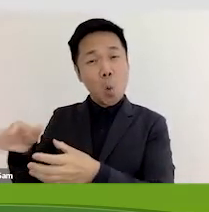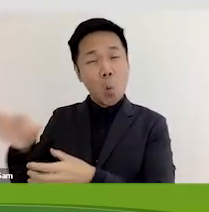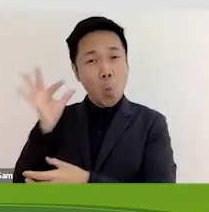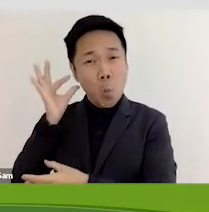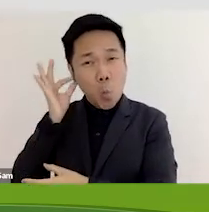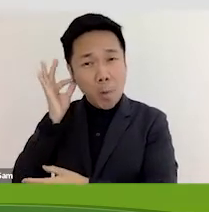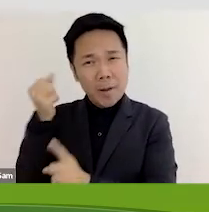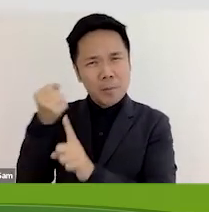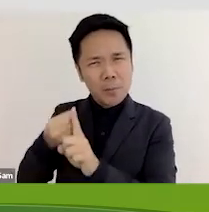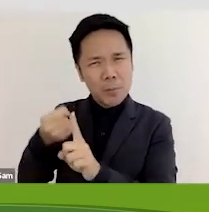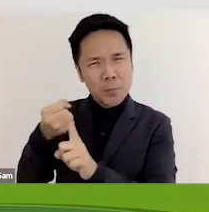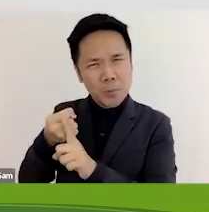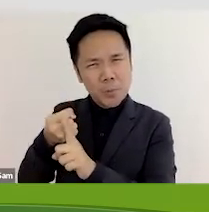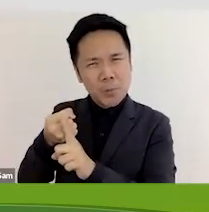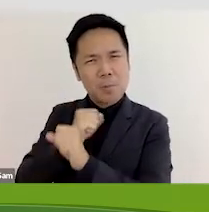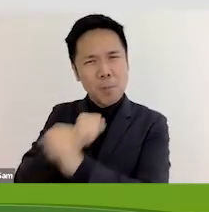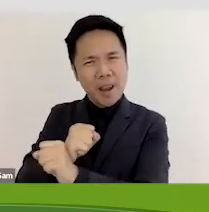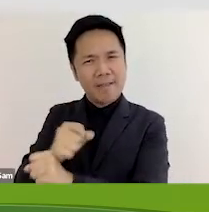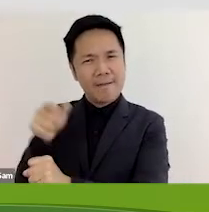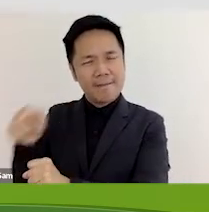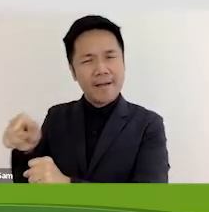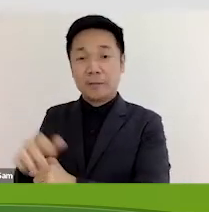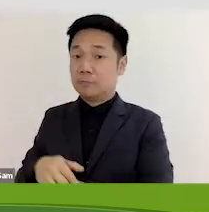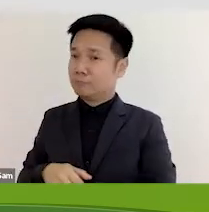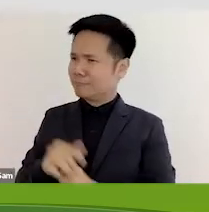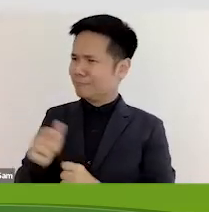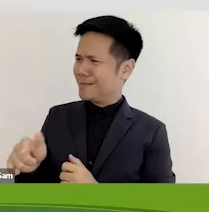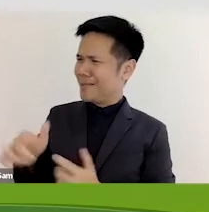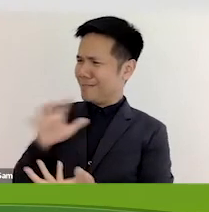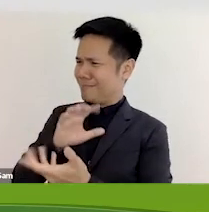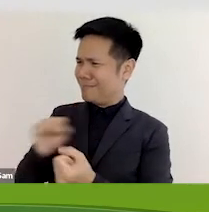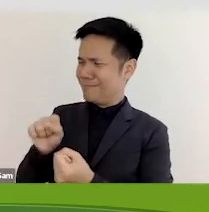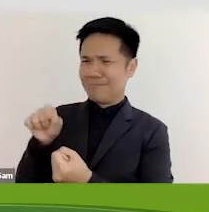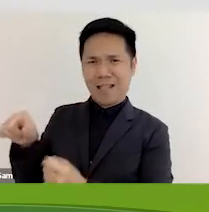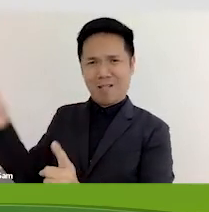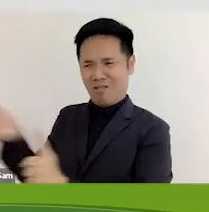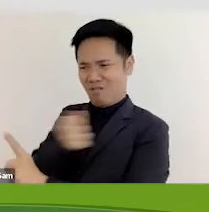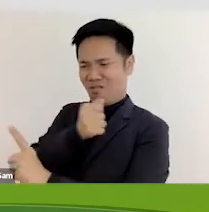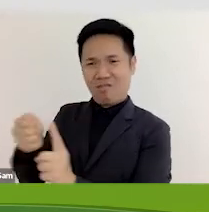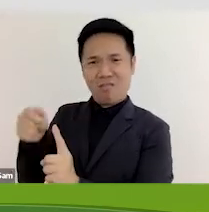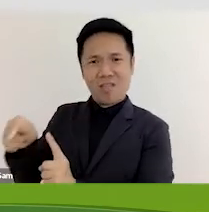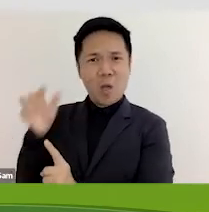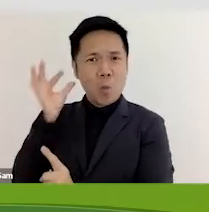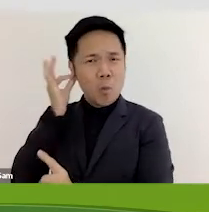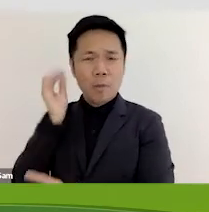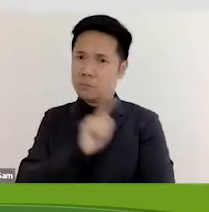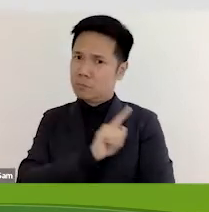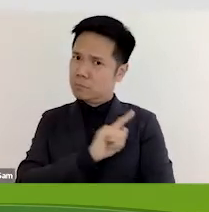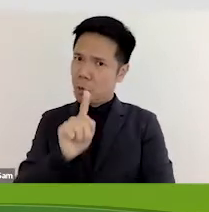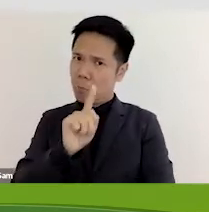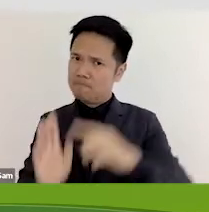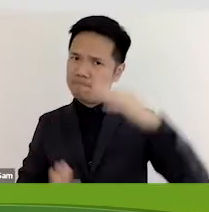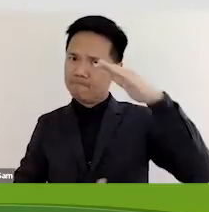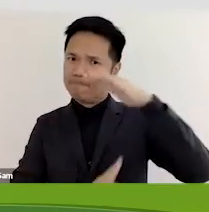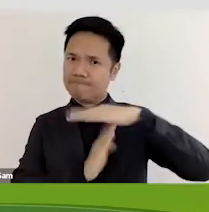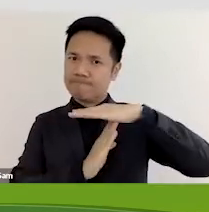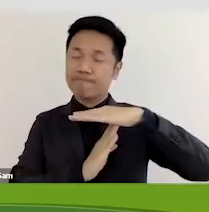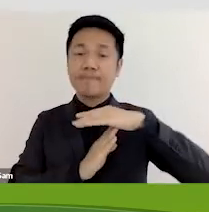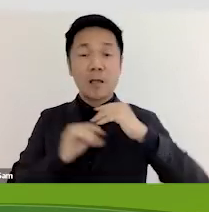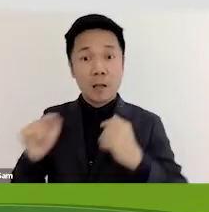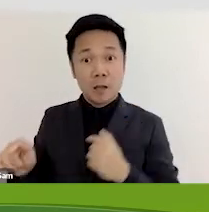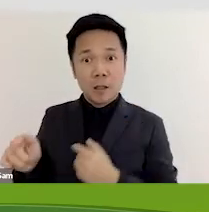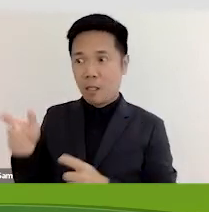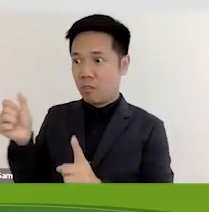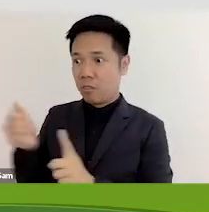rights defenders, and ensure that violations and abuses against them are investigated and that those responsible are held